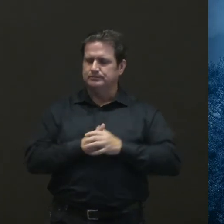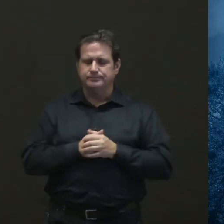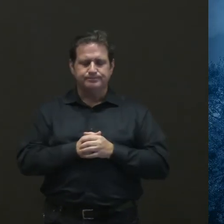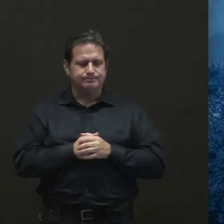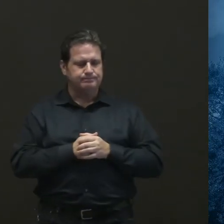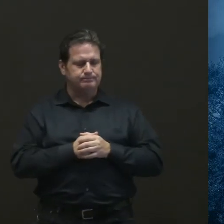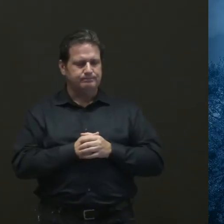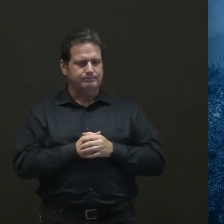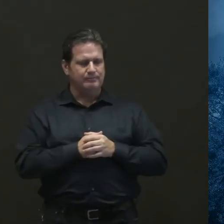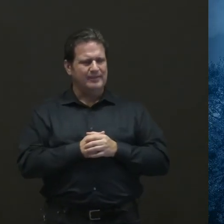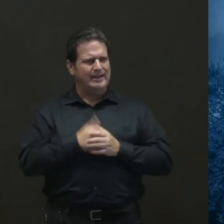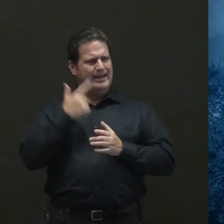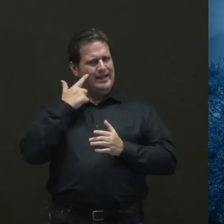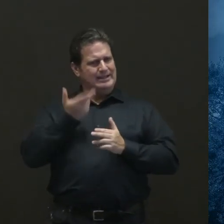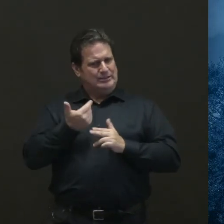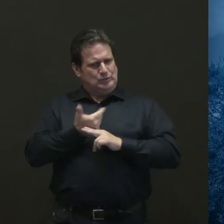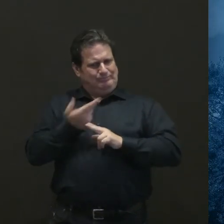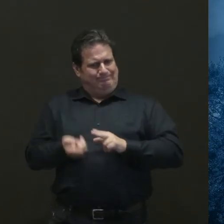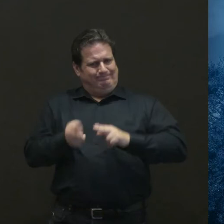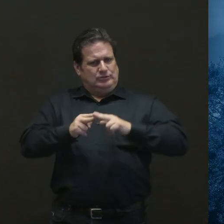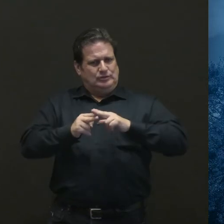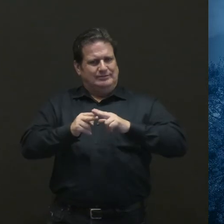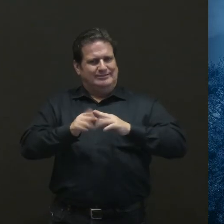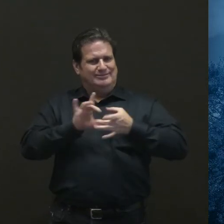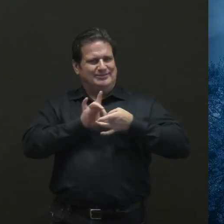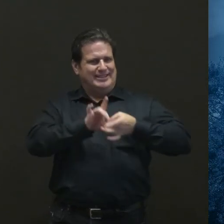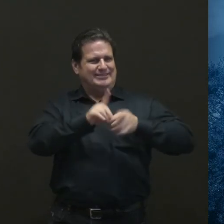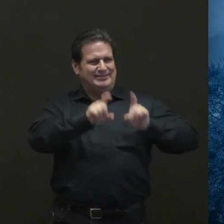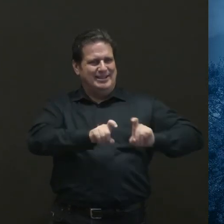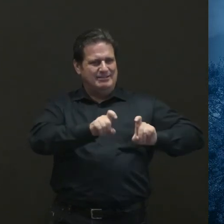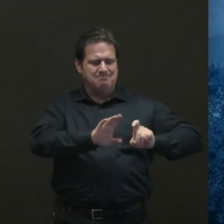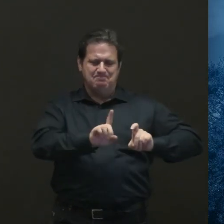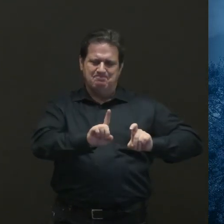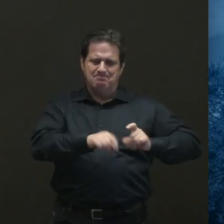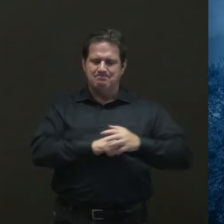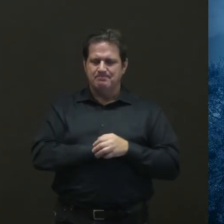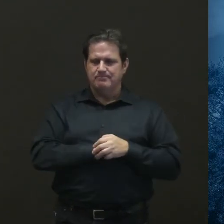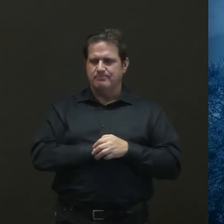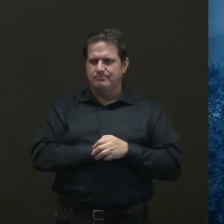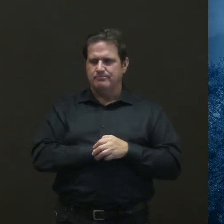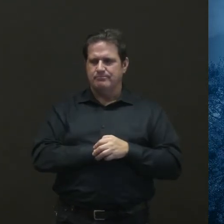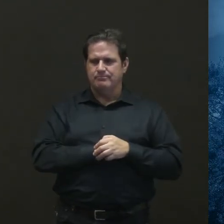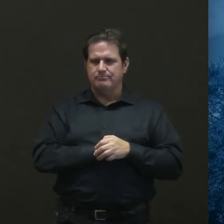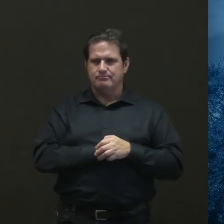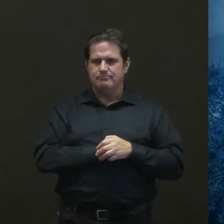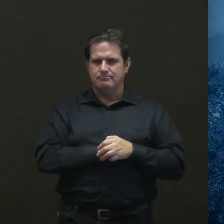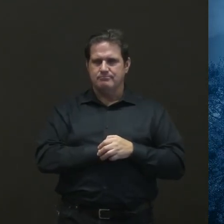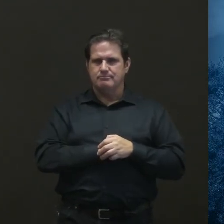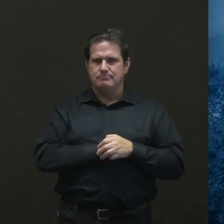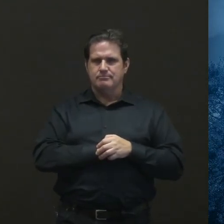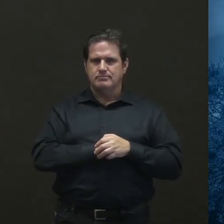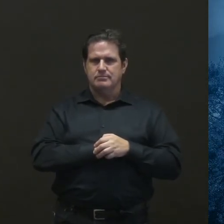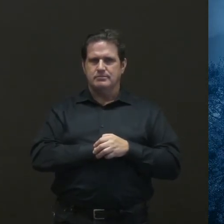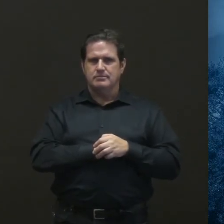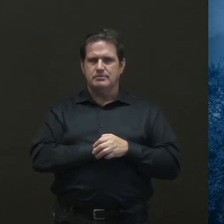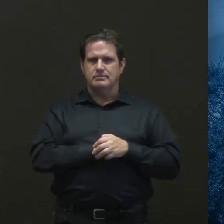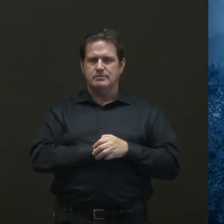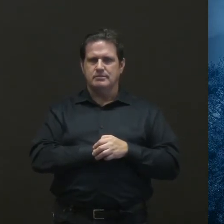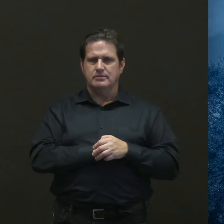Yeah, I don't think the uptick in cases has anything to do with the testing piece of it, and I'll let AJ talk about that.